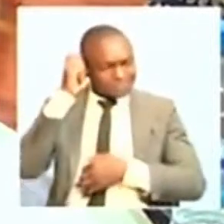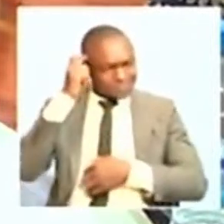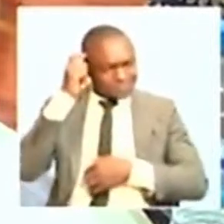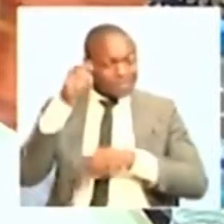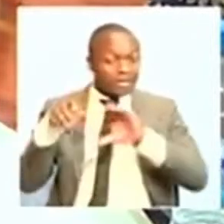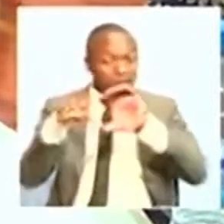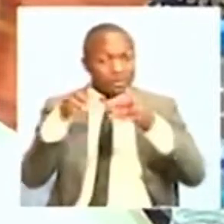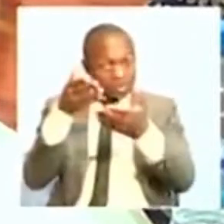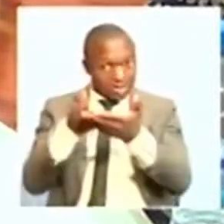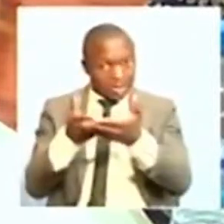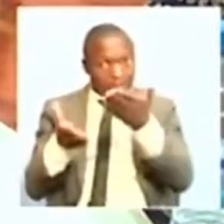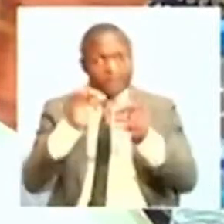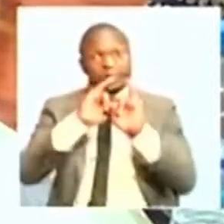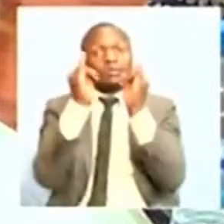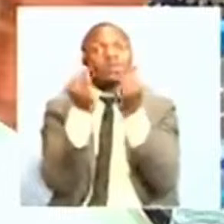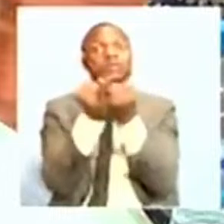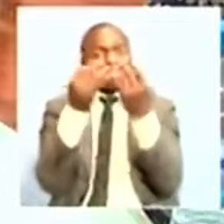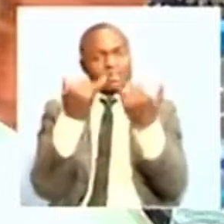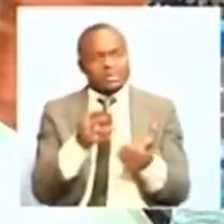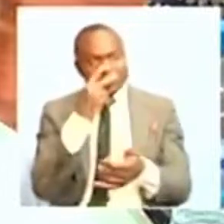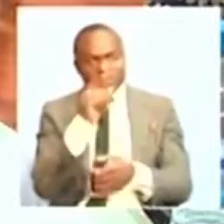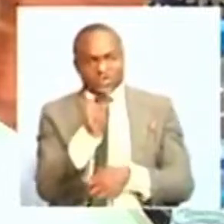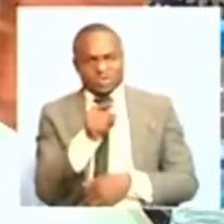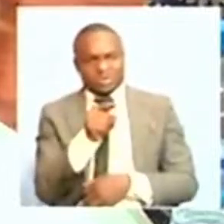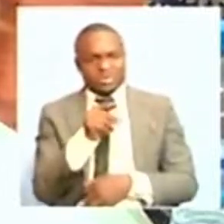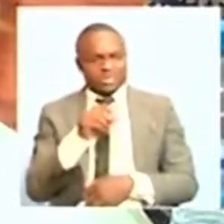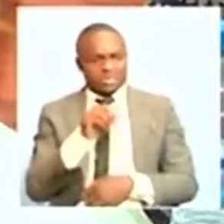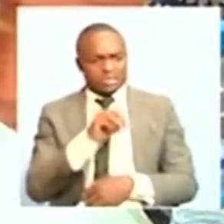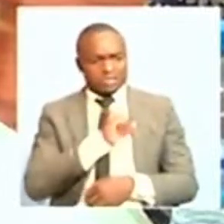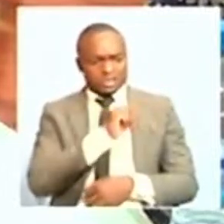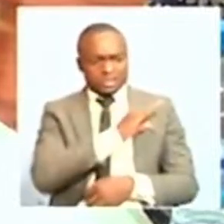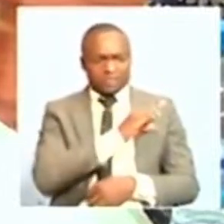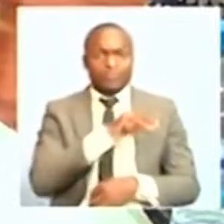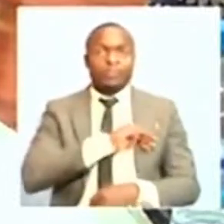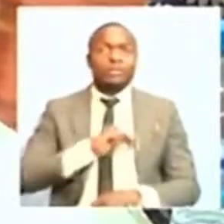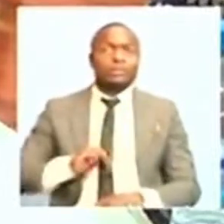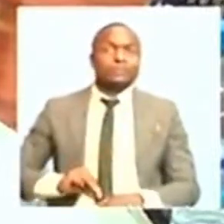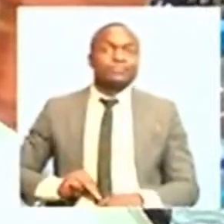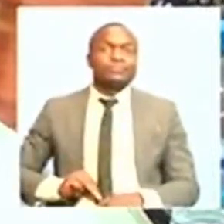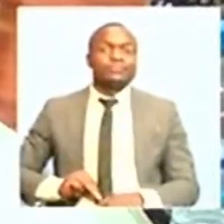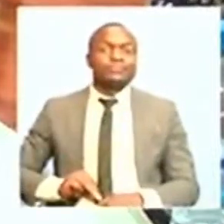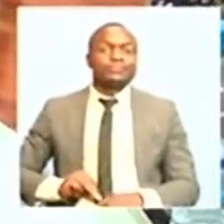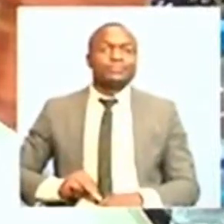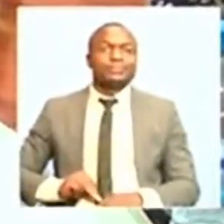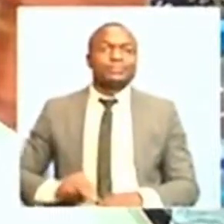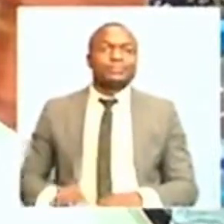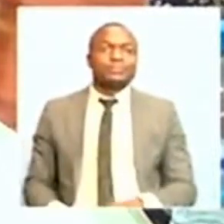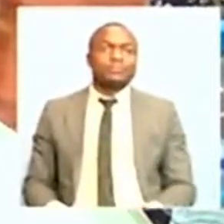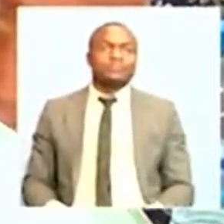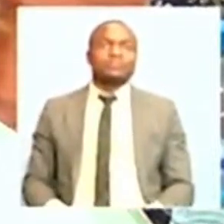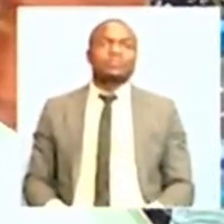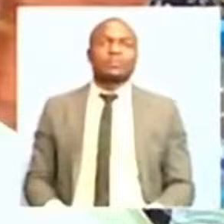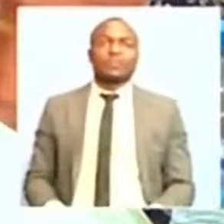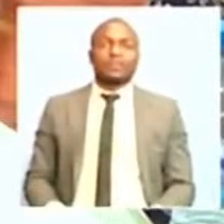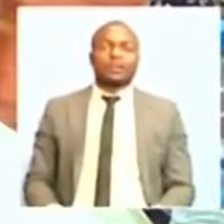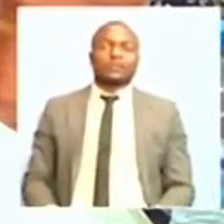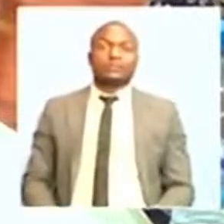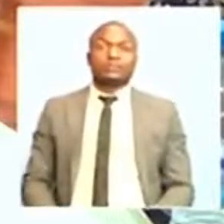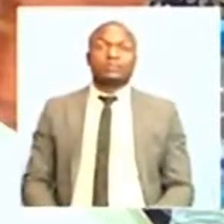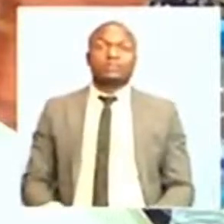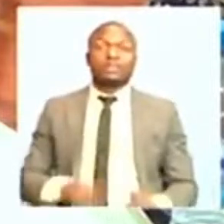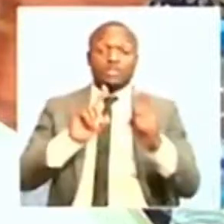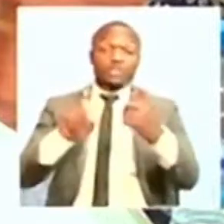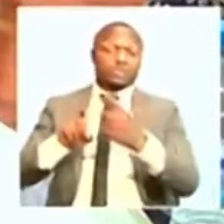doing so, then the institution now will be looking at its staff members, isn't it, in terms of the effects. If